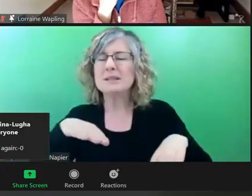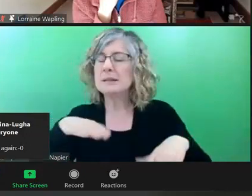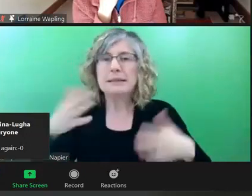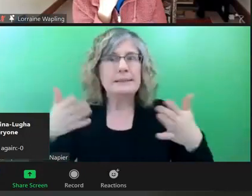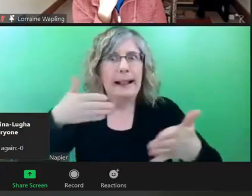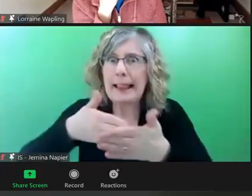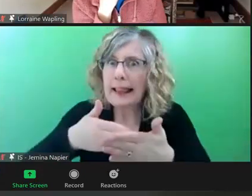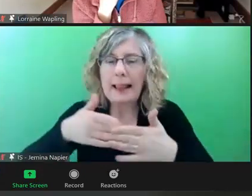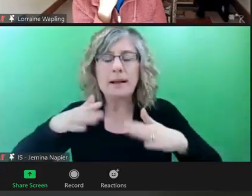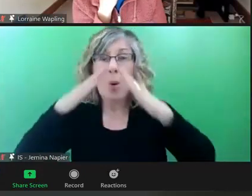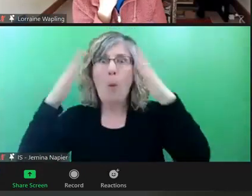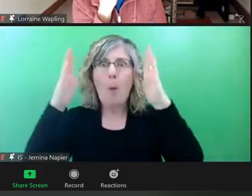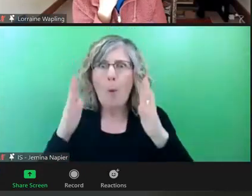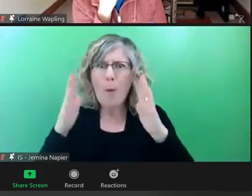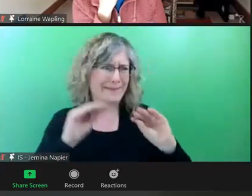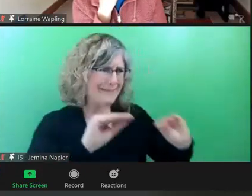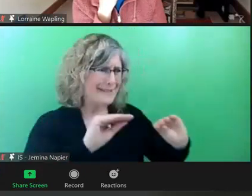is